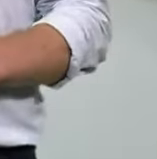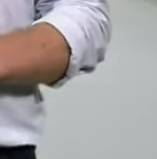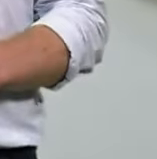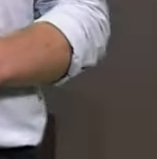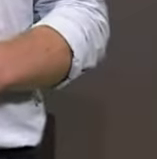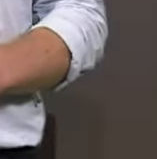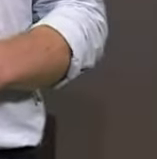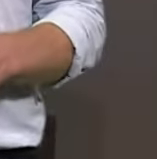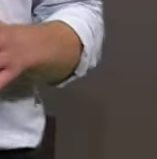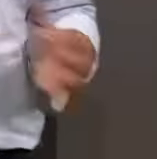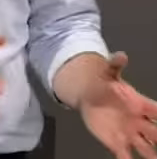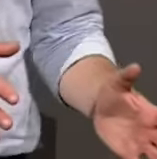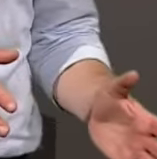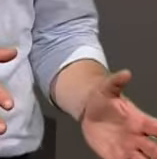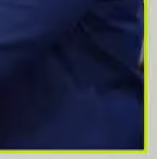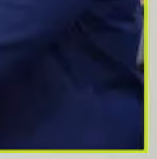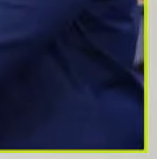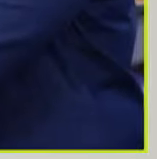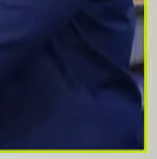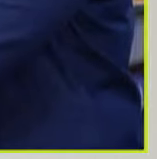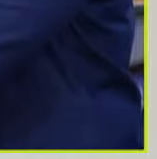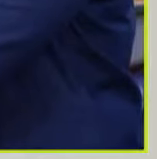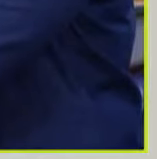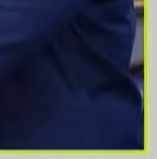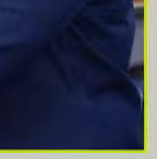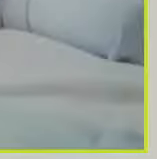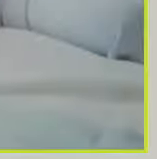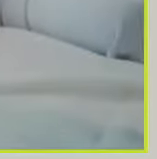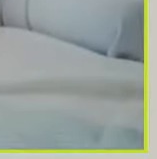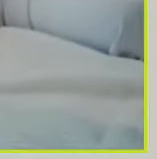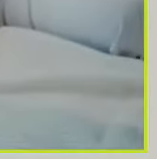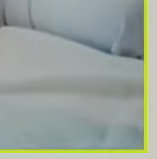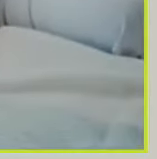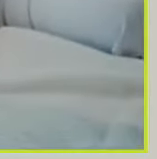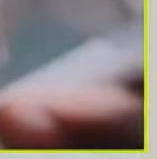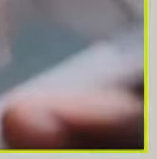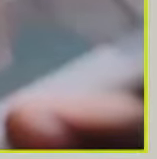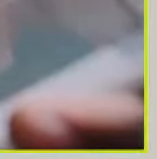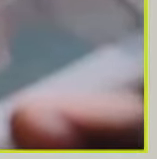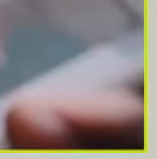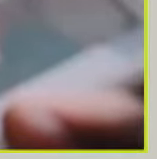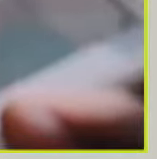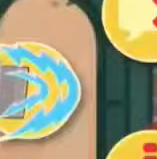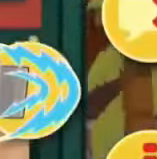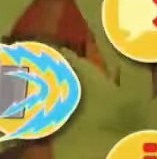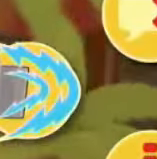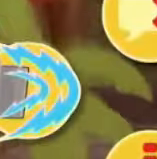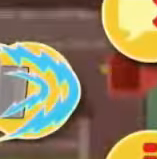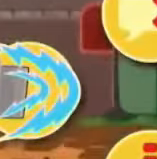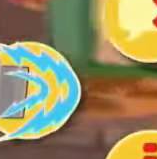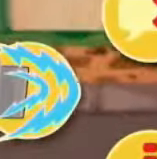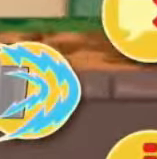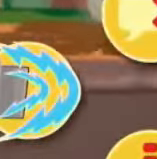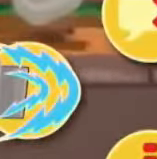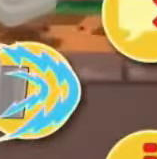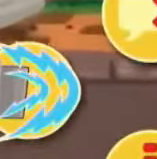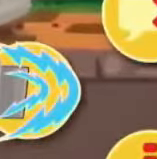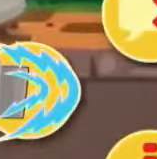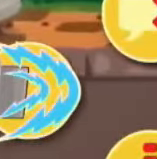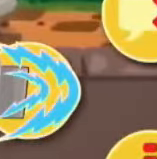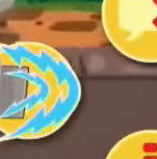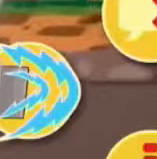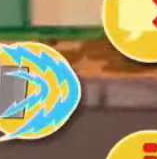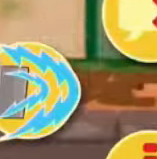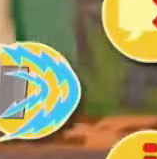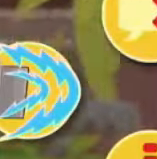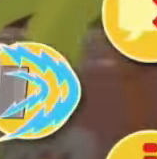But there's more to digital learning than AI. So-called edutainment apps are fun but also informative. Loveland, for example, is